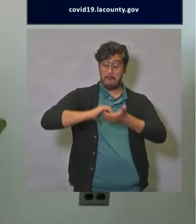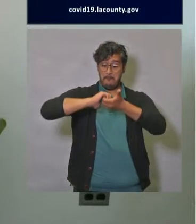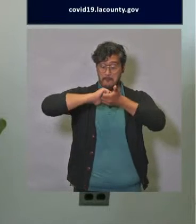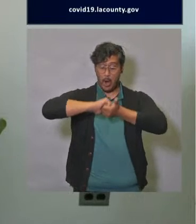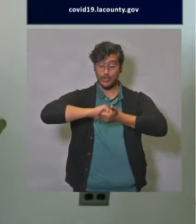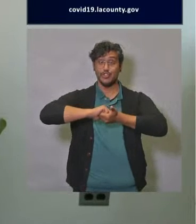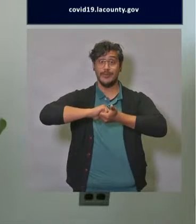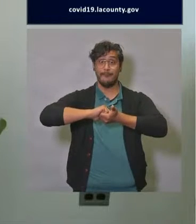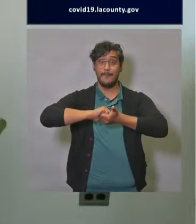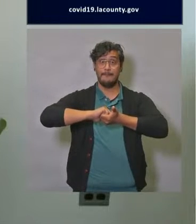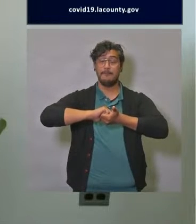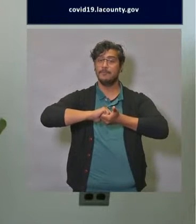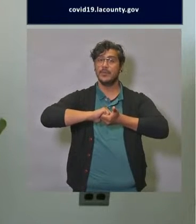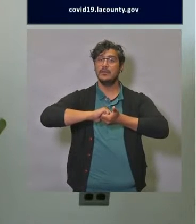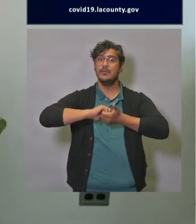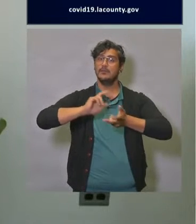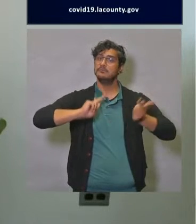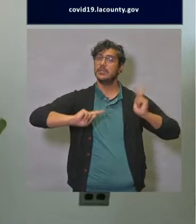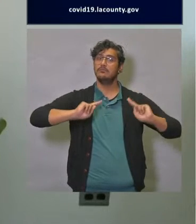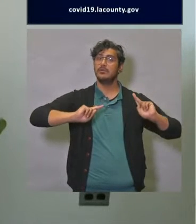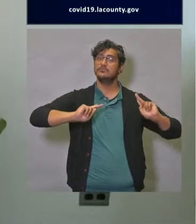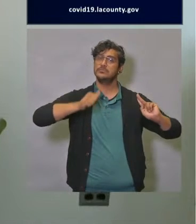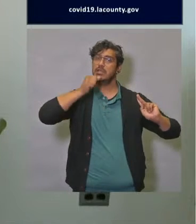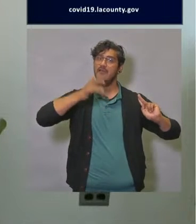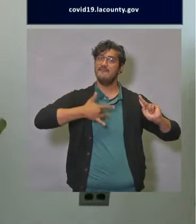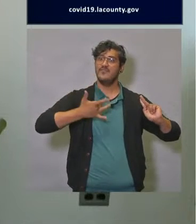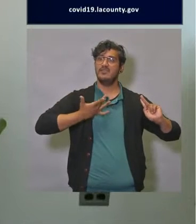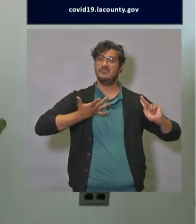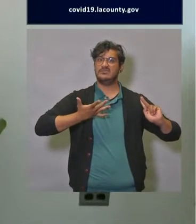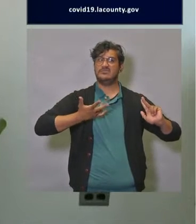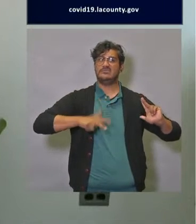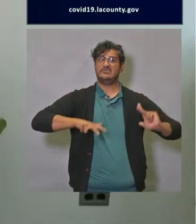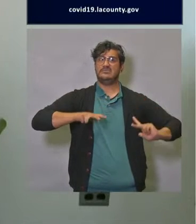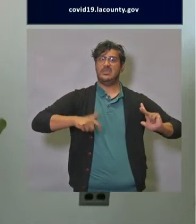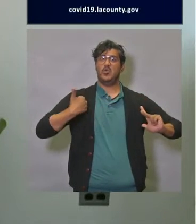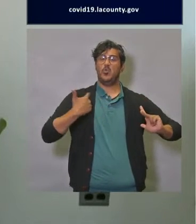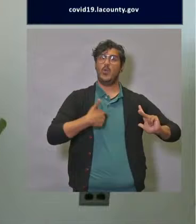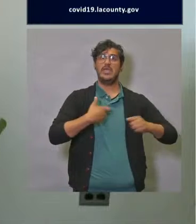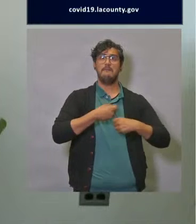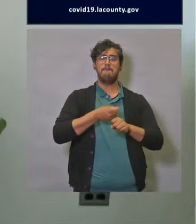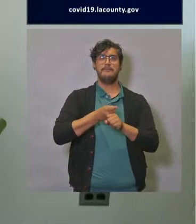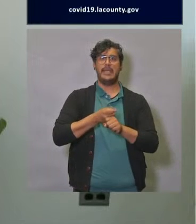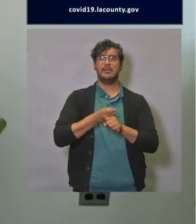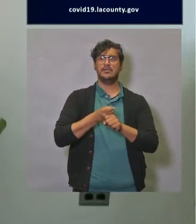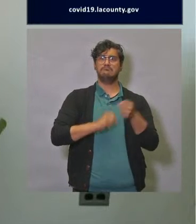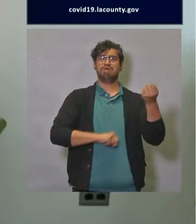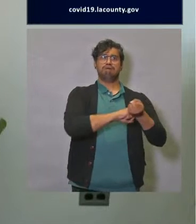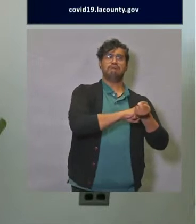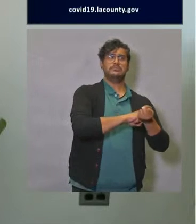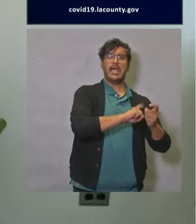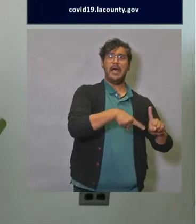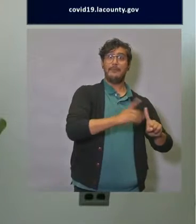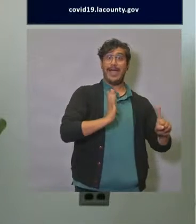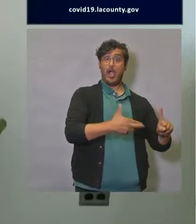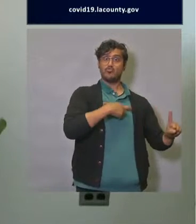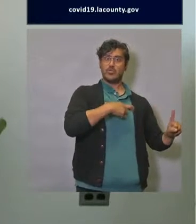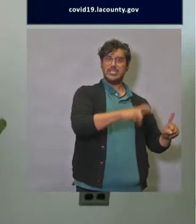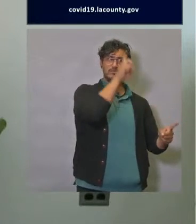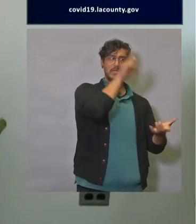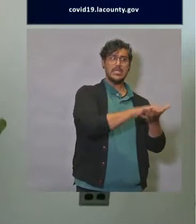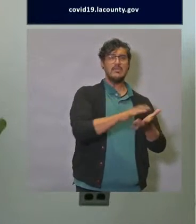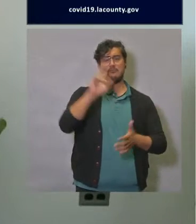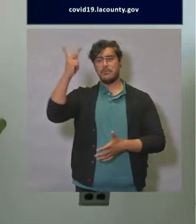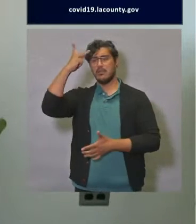know, people aren't feeling like we're making statements about, you know, neither our religious beliefs nor our